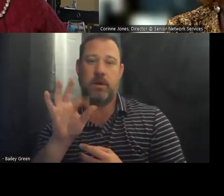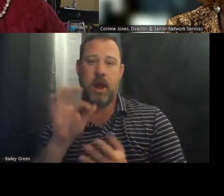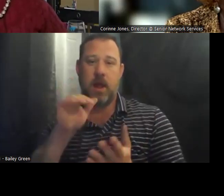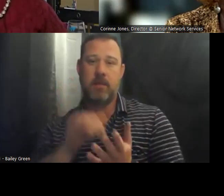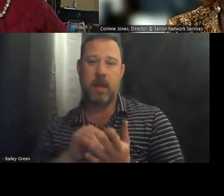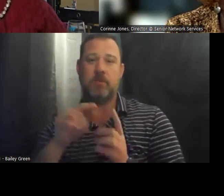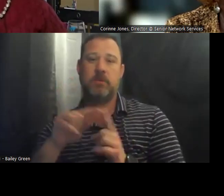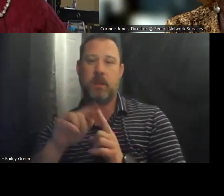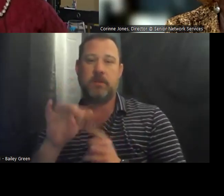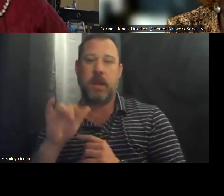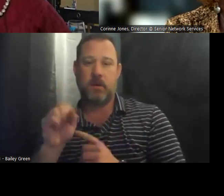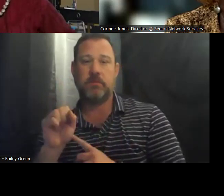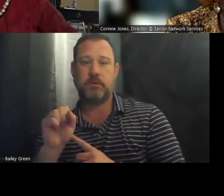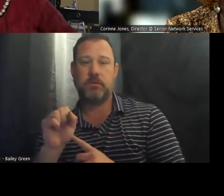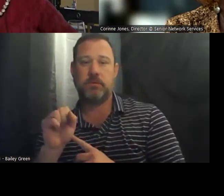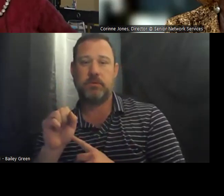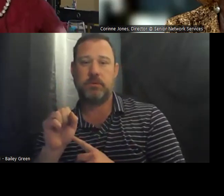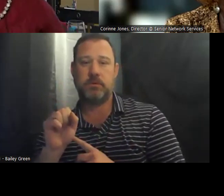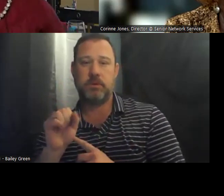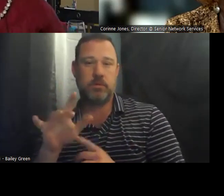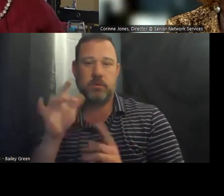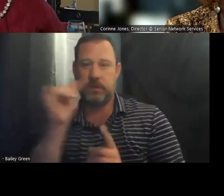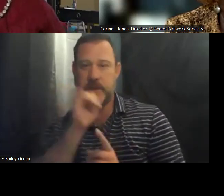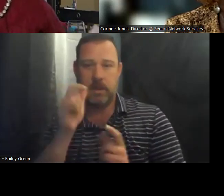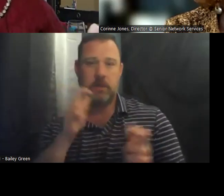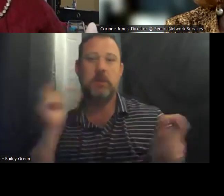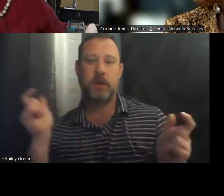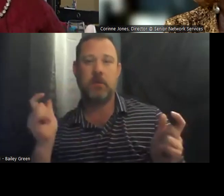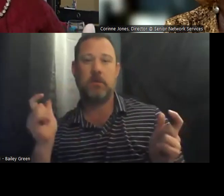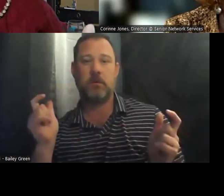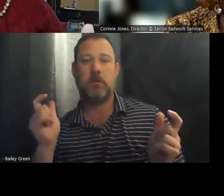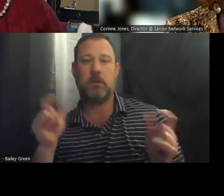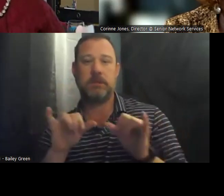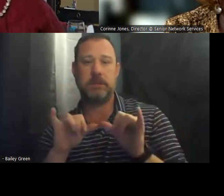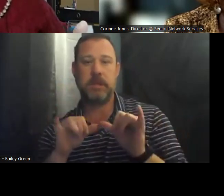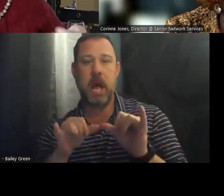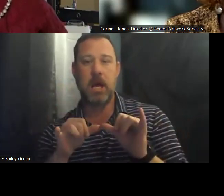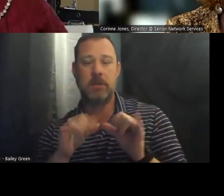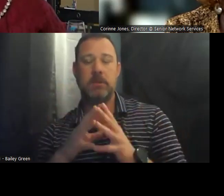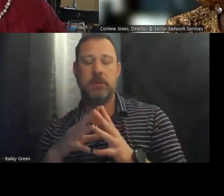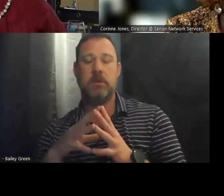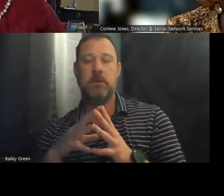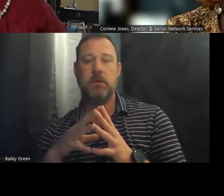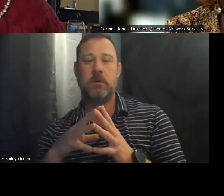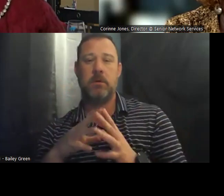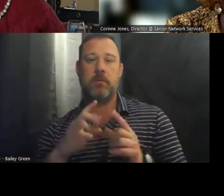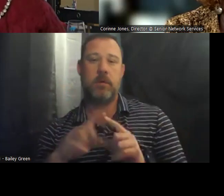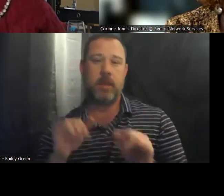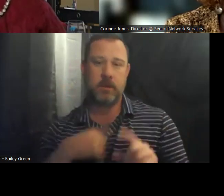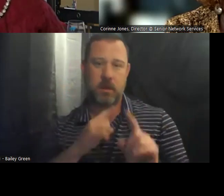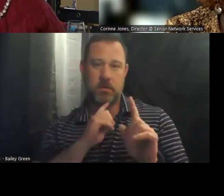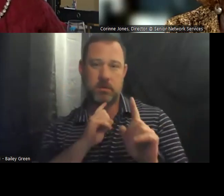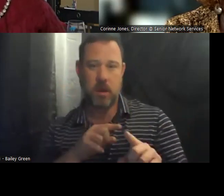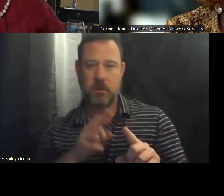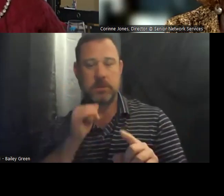429,000 plus acres. It was ridiculous to think about the size and scope of it. But that has been our response, not the